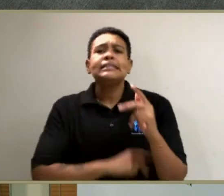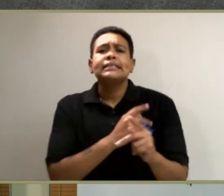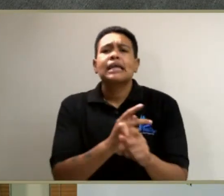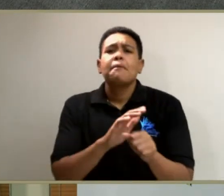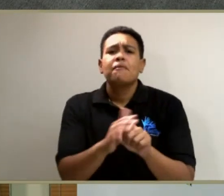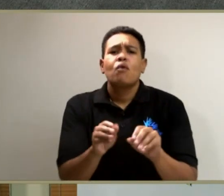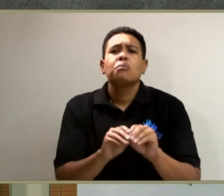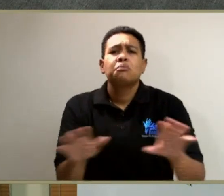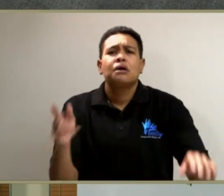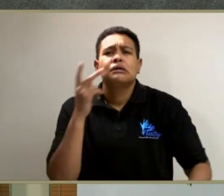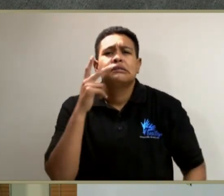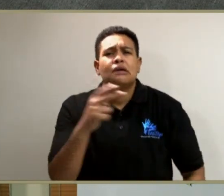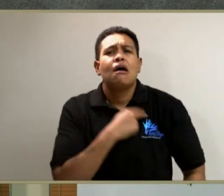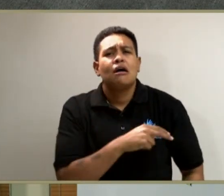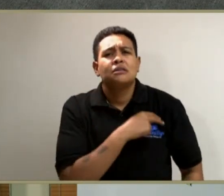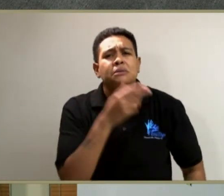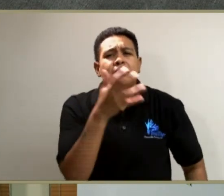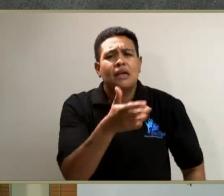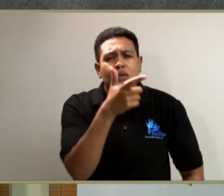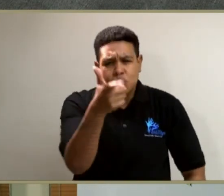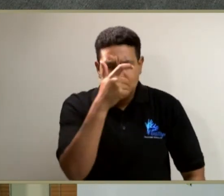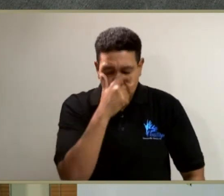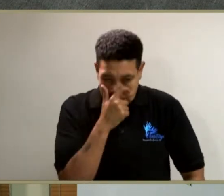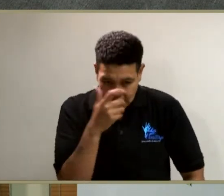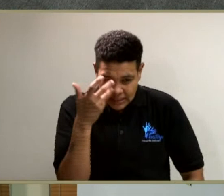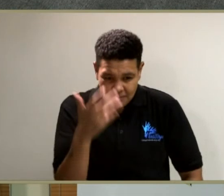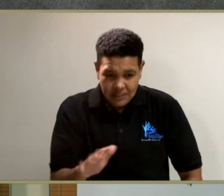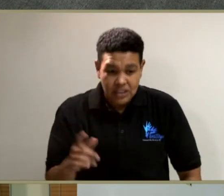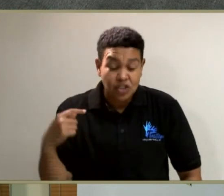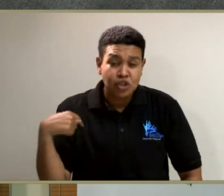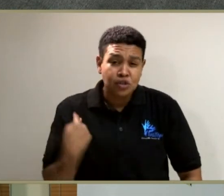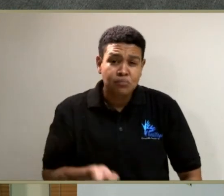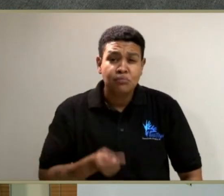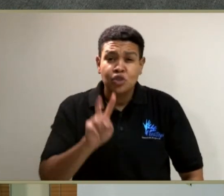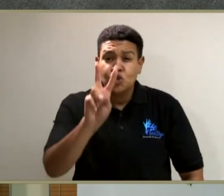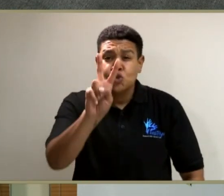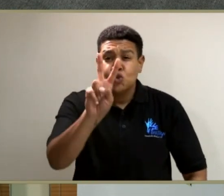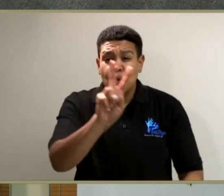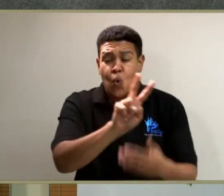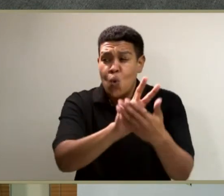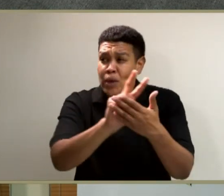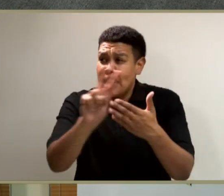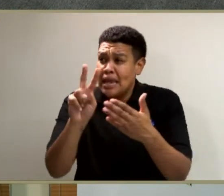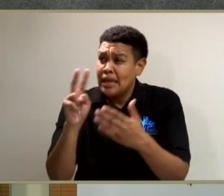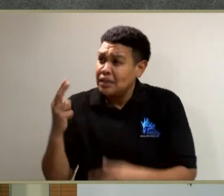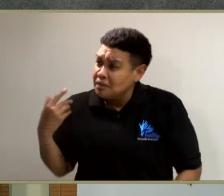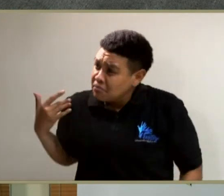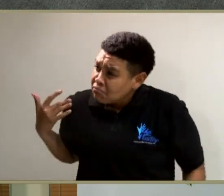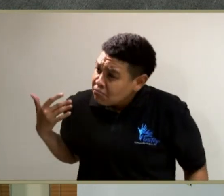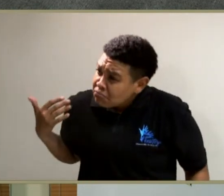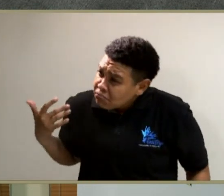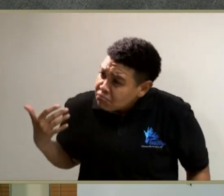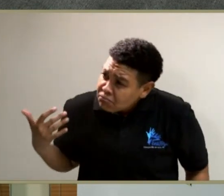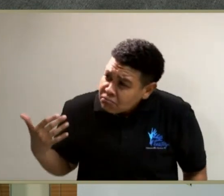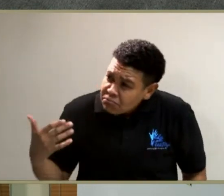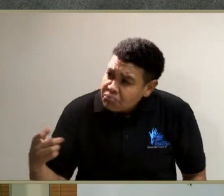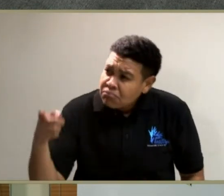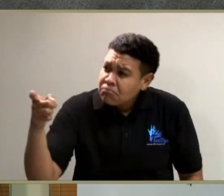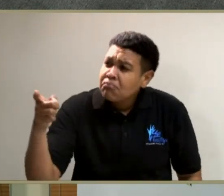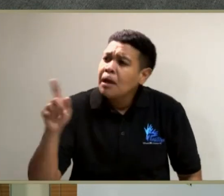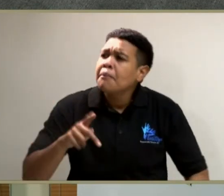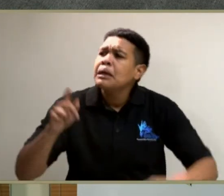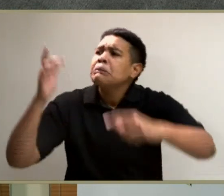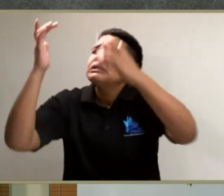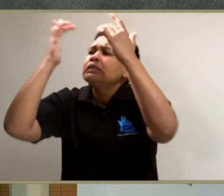in hospital, you would have seen that over the last 2 weeks, the number of seriously ill